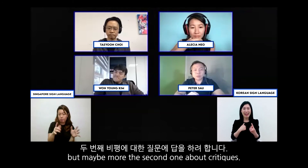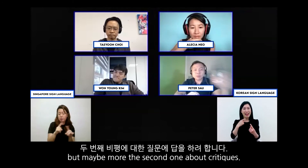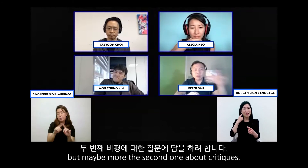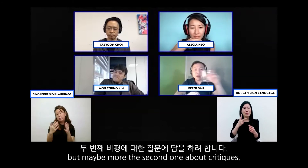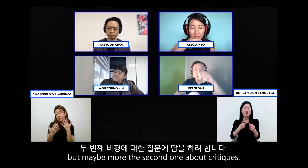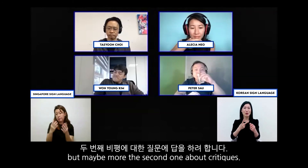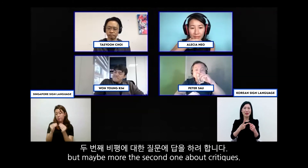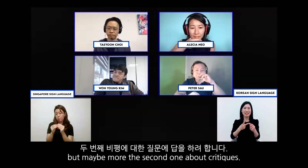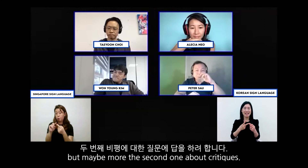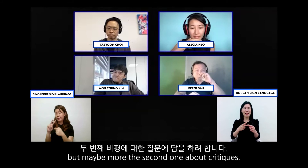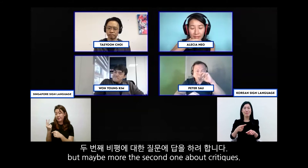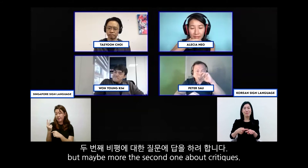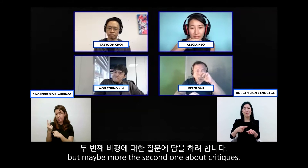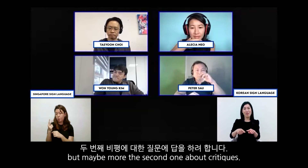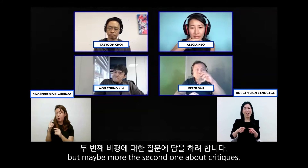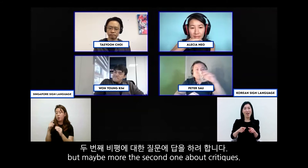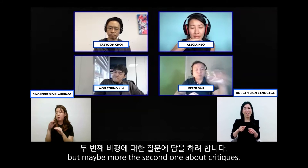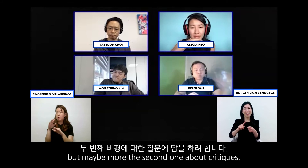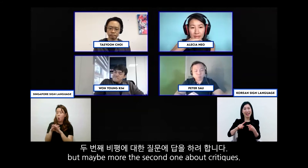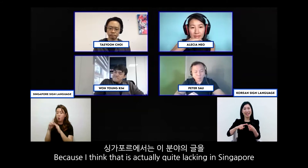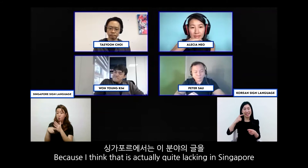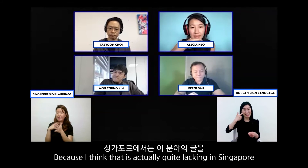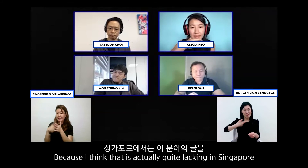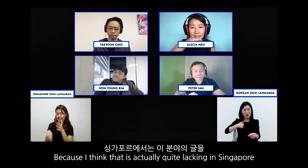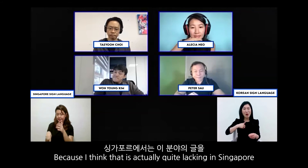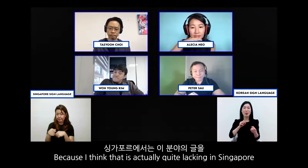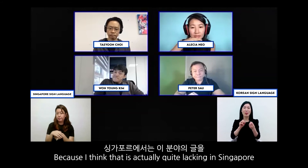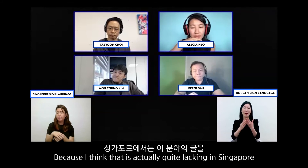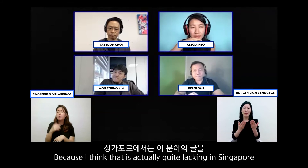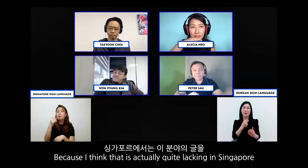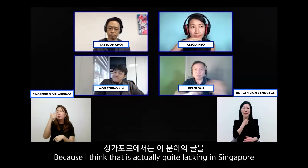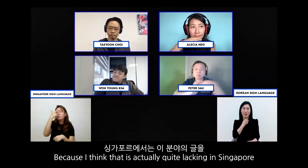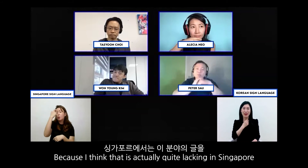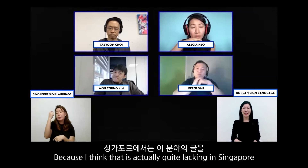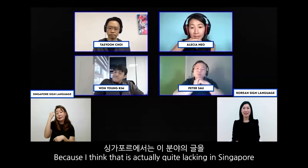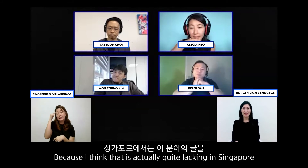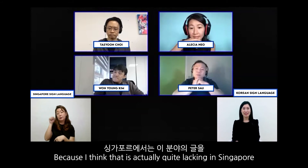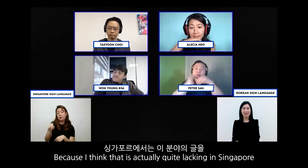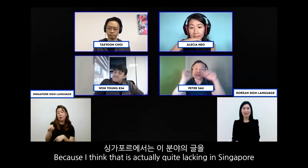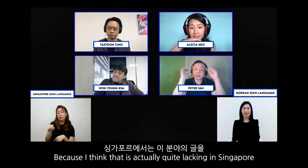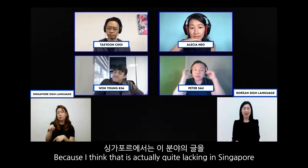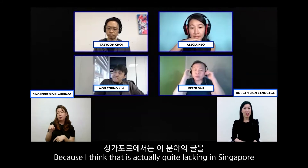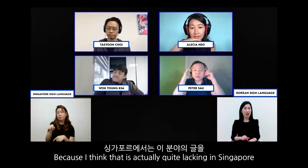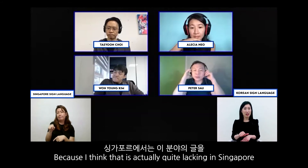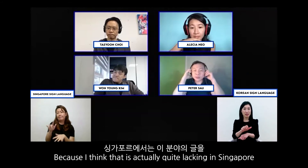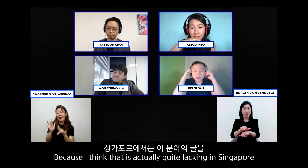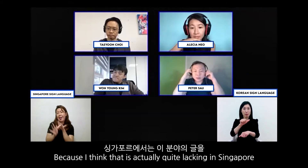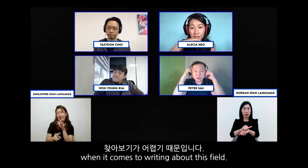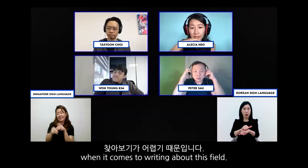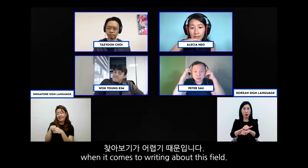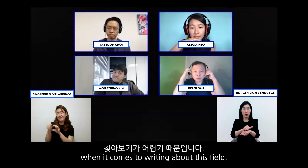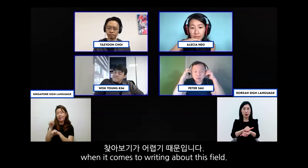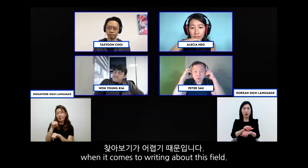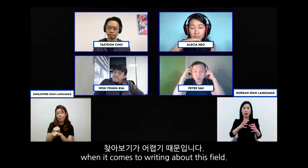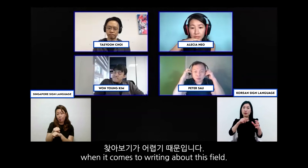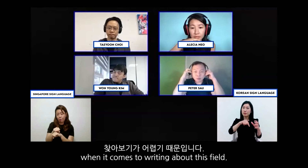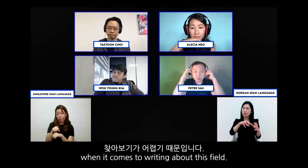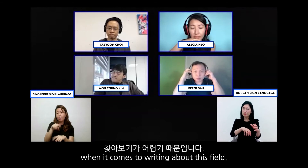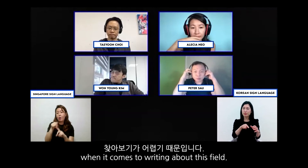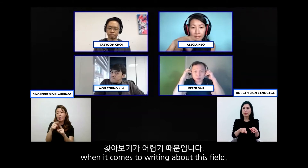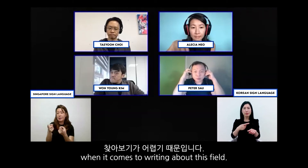the second one about critiques, because I think that is actually quite lacking in Singapore when it comes